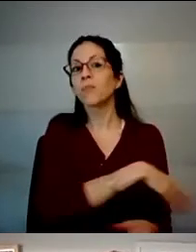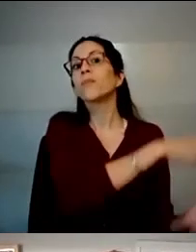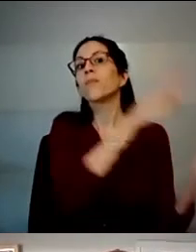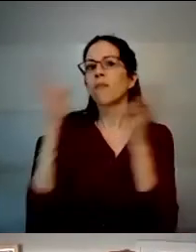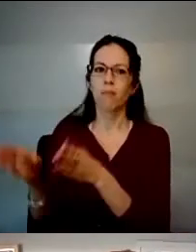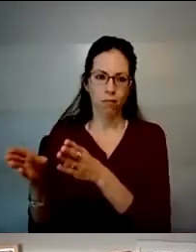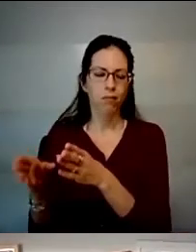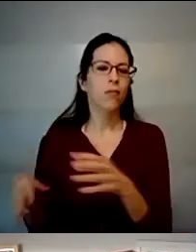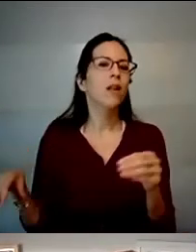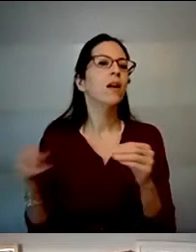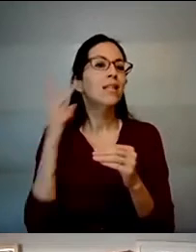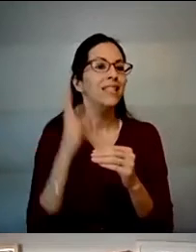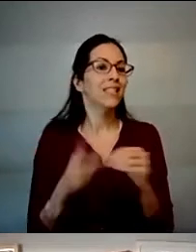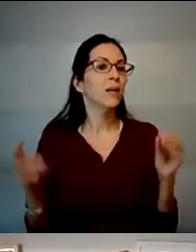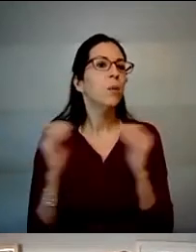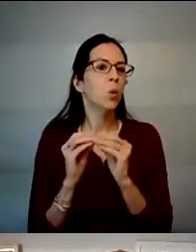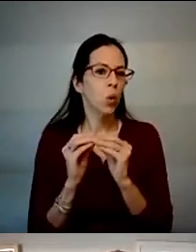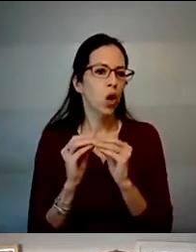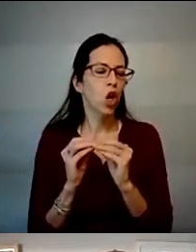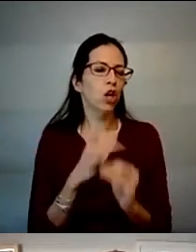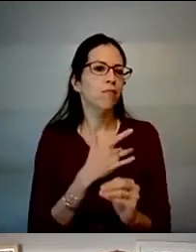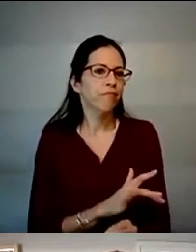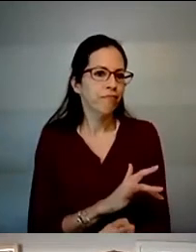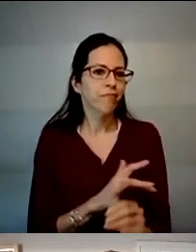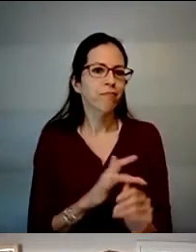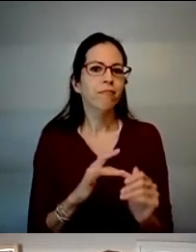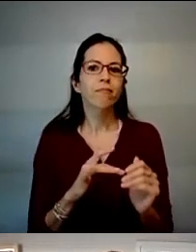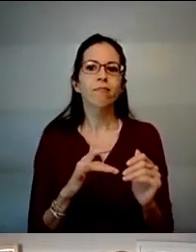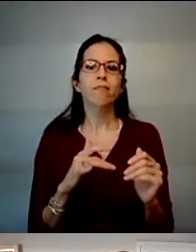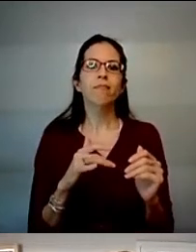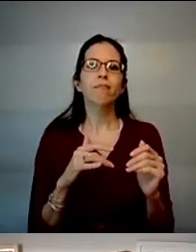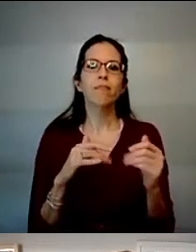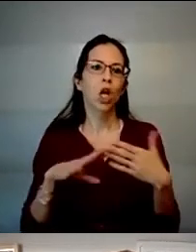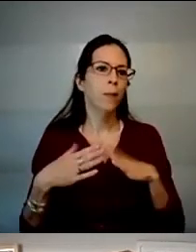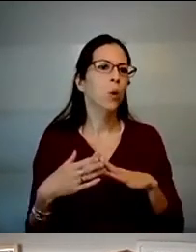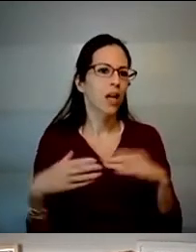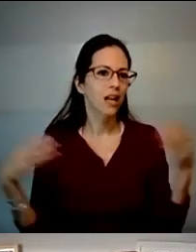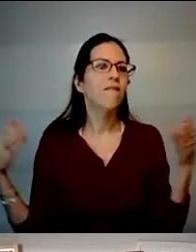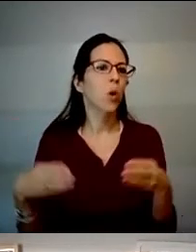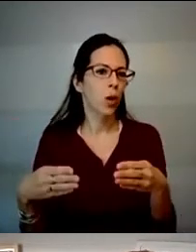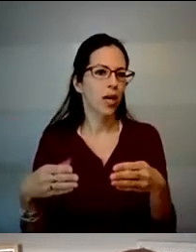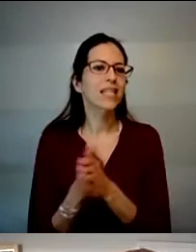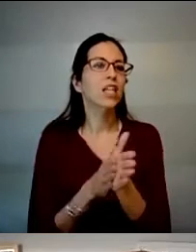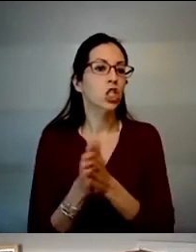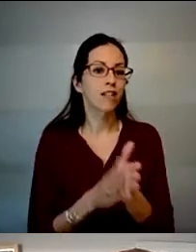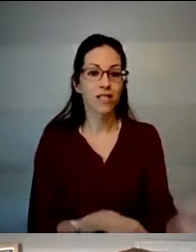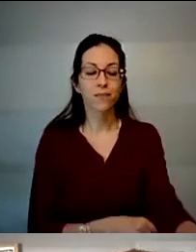traditional things that you would see around sponsorship to these more kind of community focused initiatives.